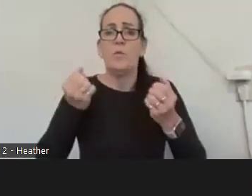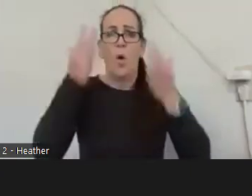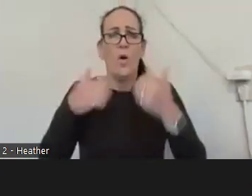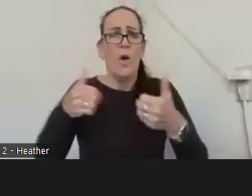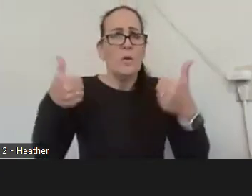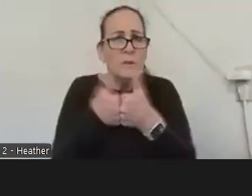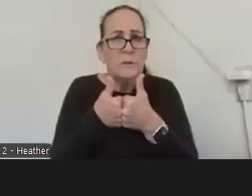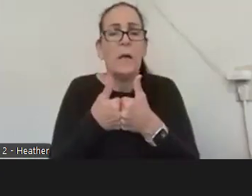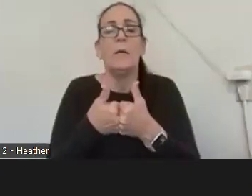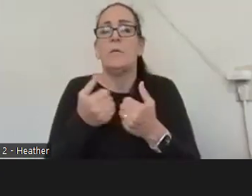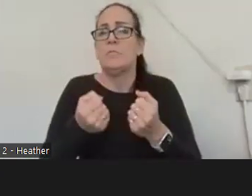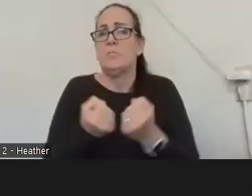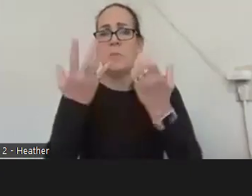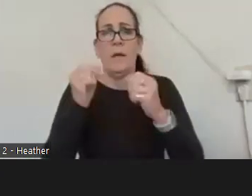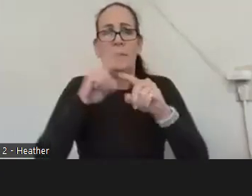ways. And so